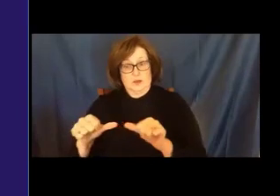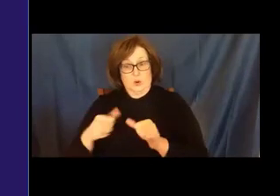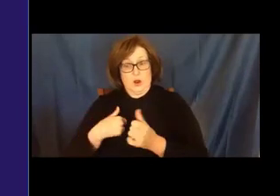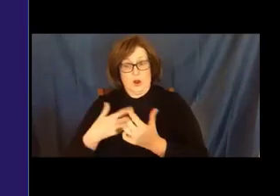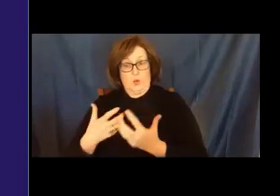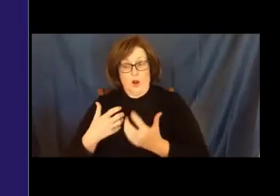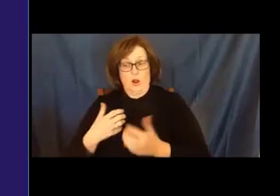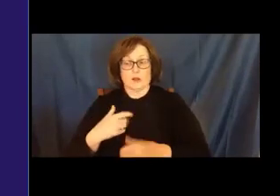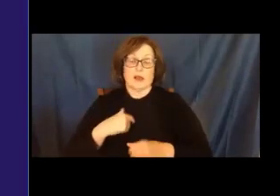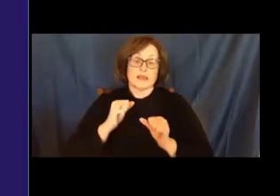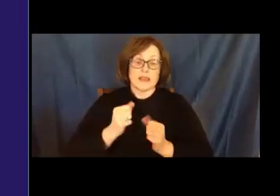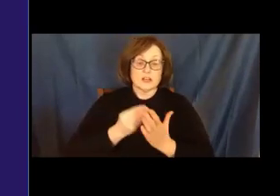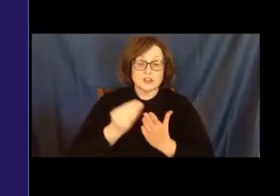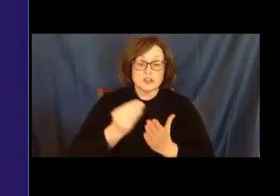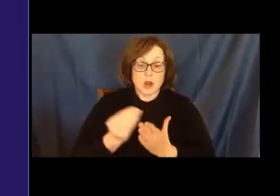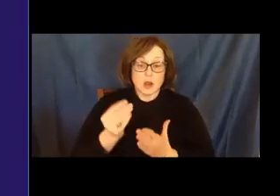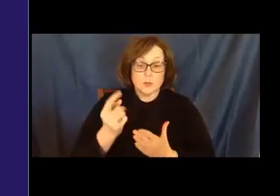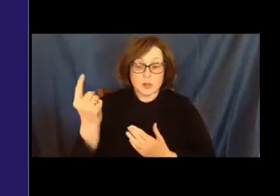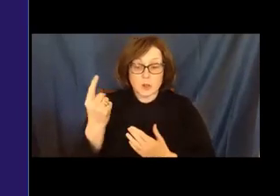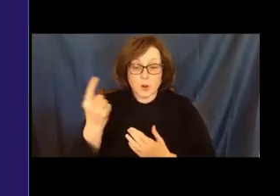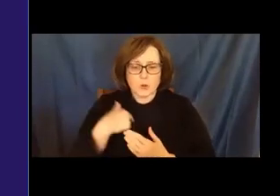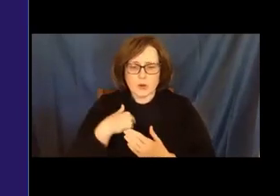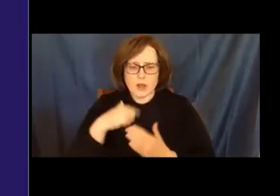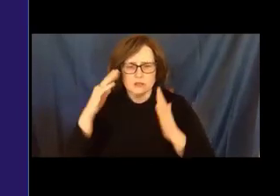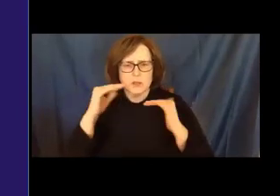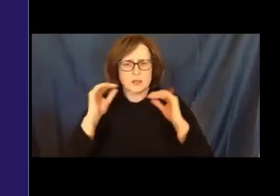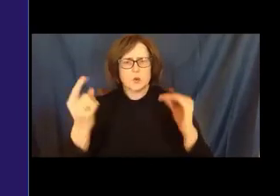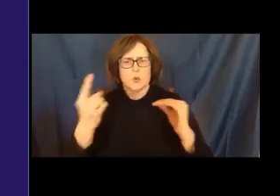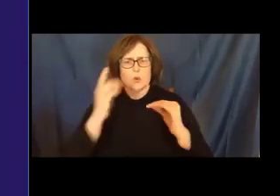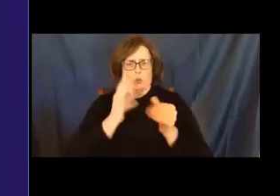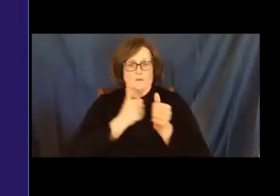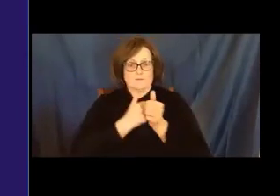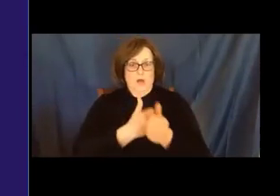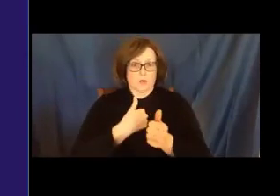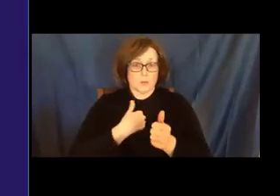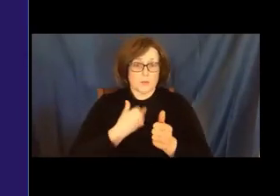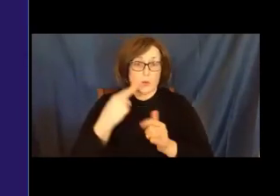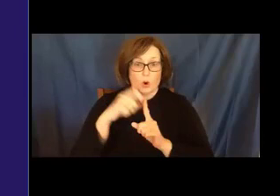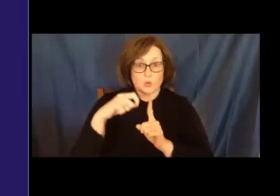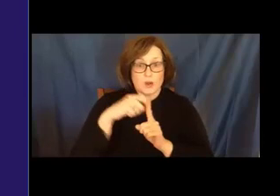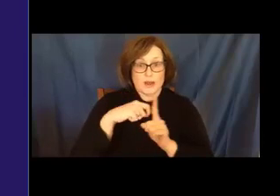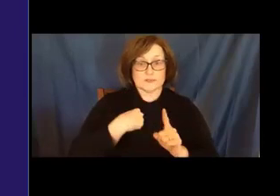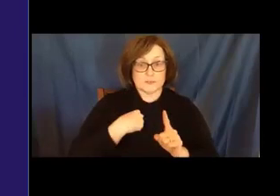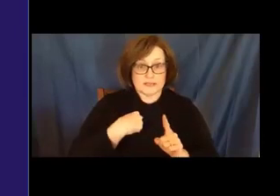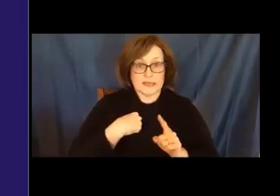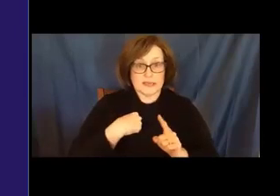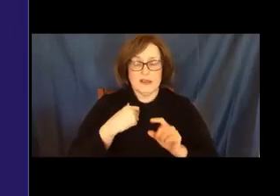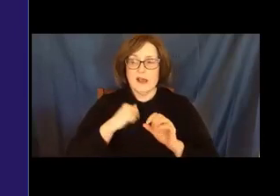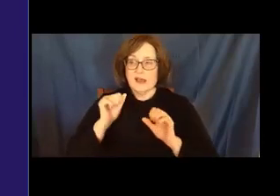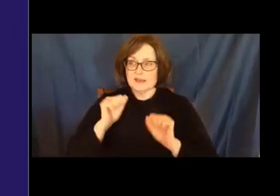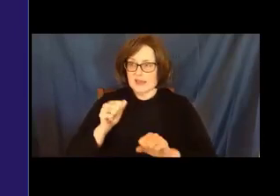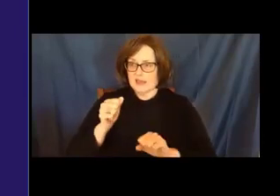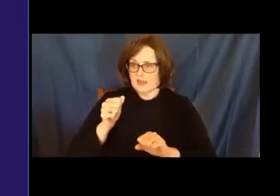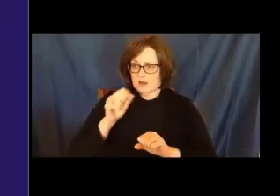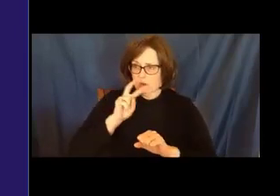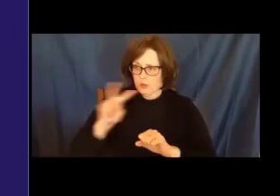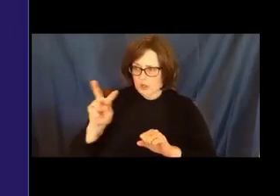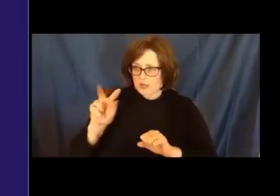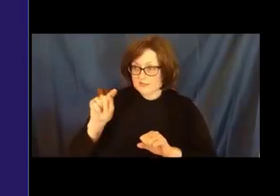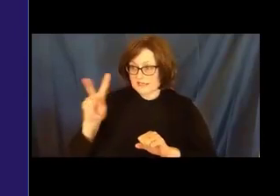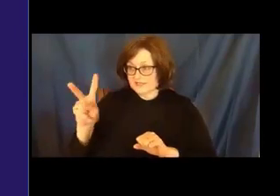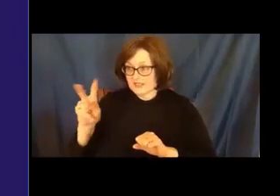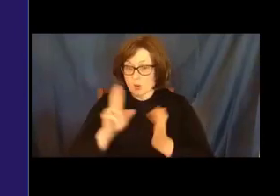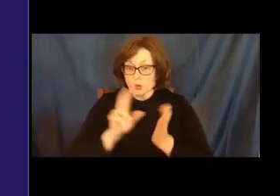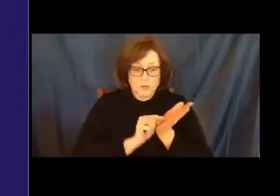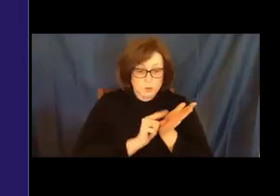pretty well assured that I will not be followed or harassed. I can turn on the television or open to the front page of the paper and